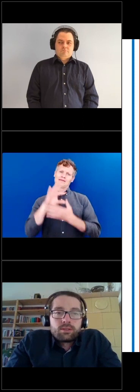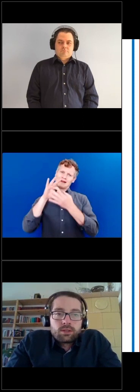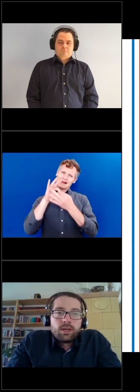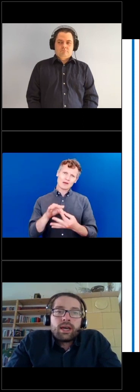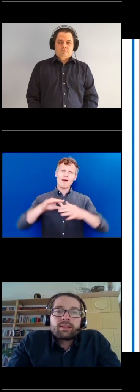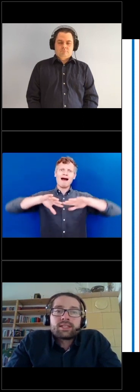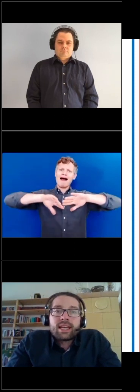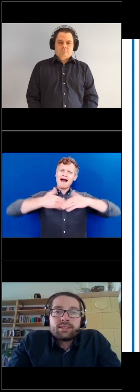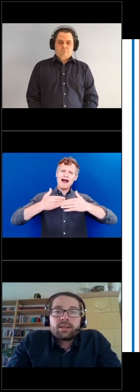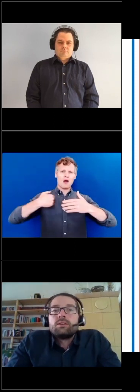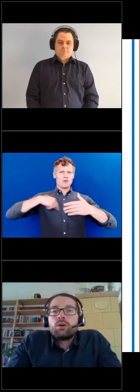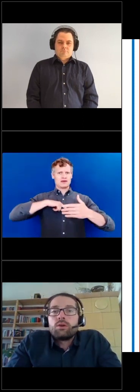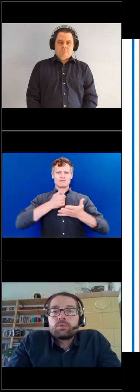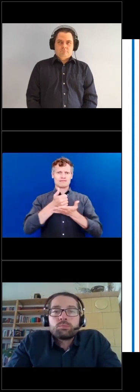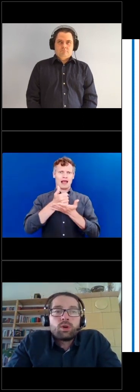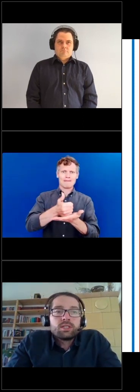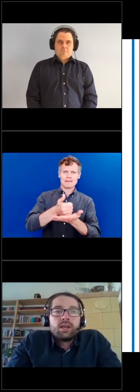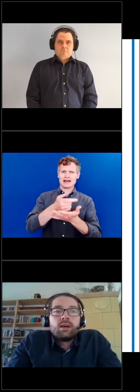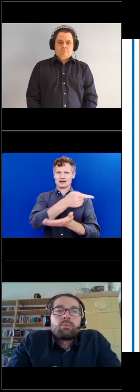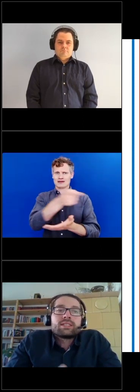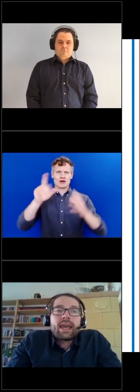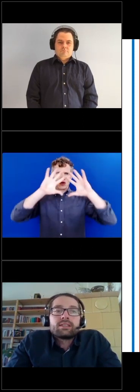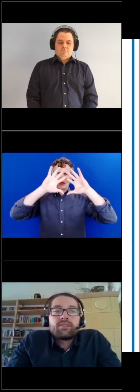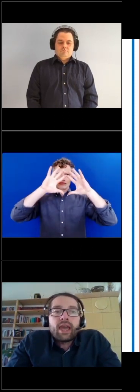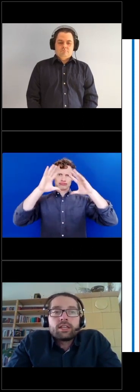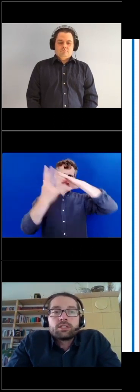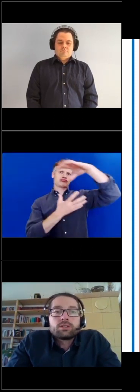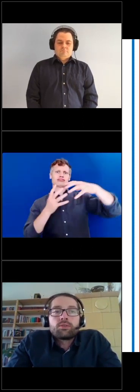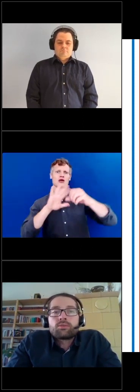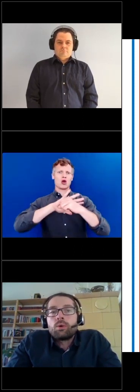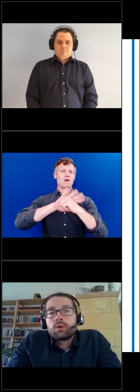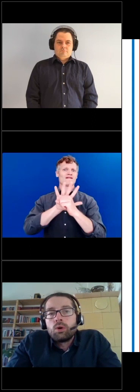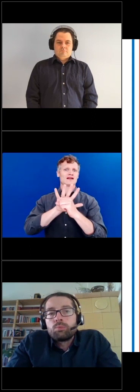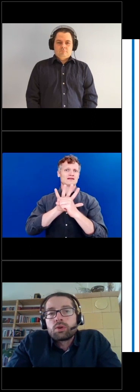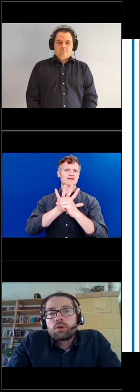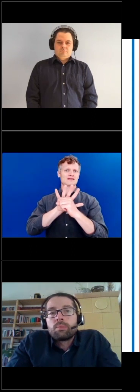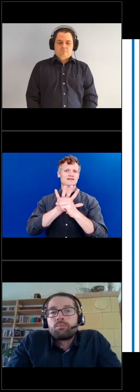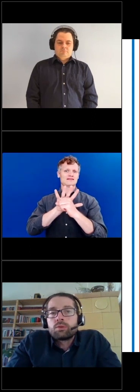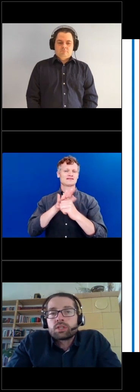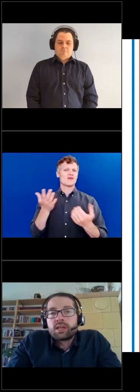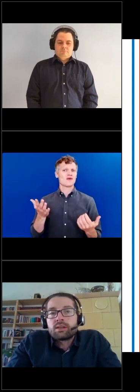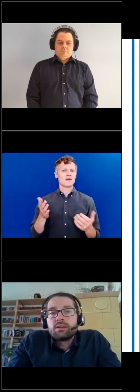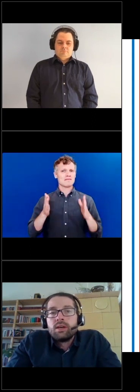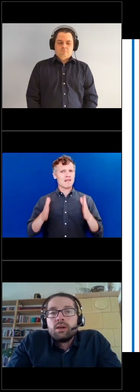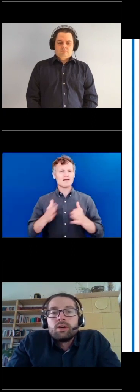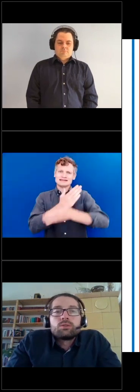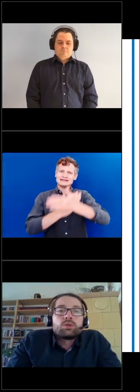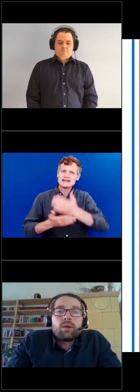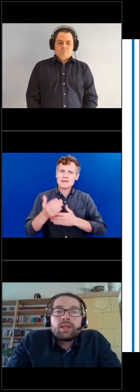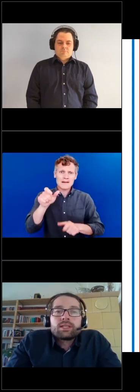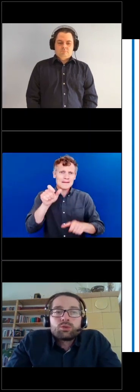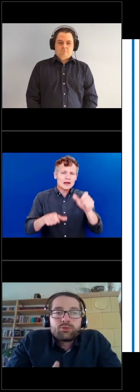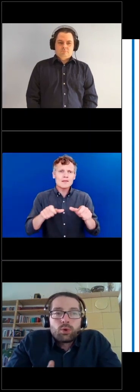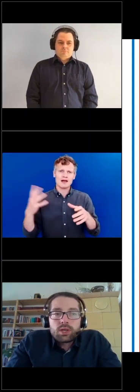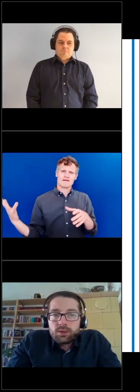placed at the center of the response, but as active agents throughout the whole program and project cycle.